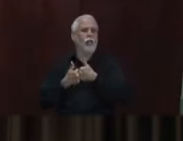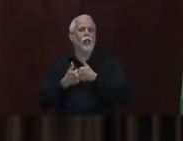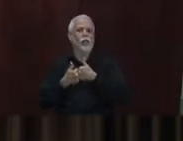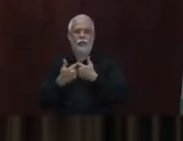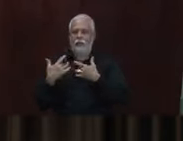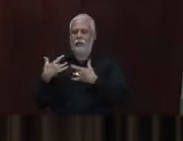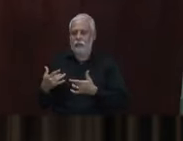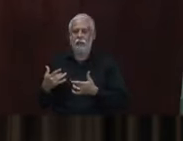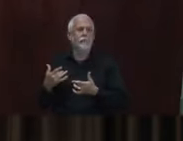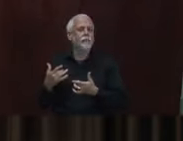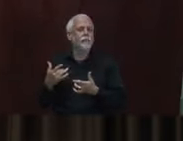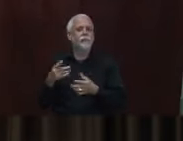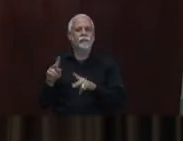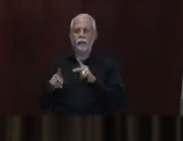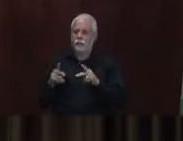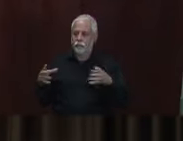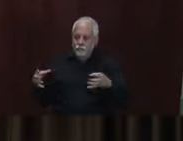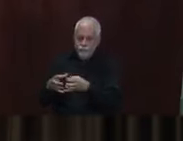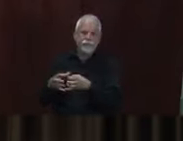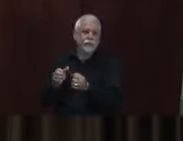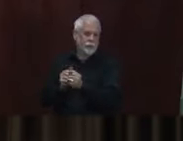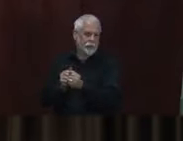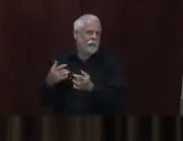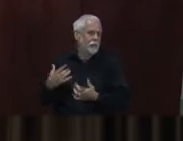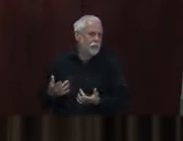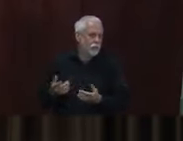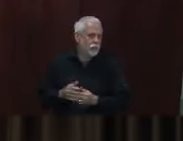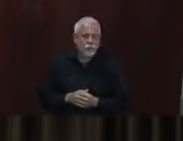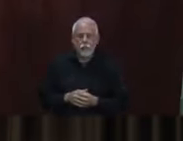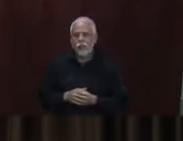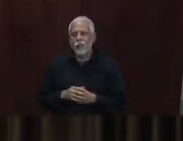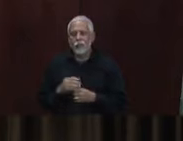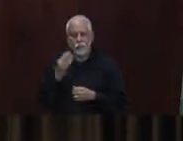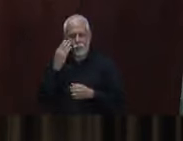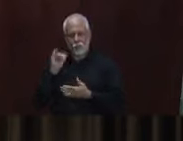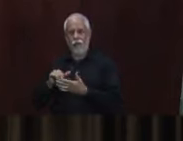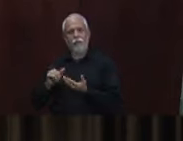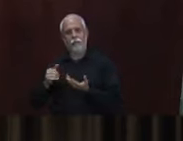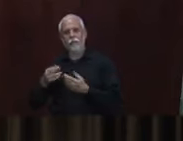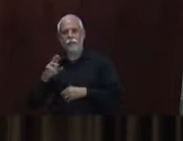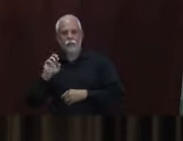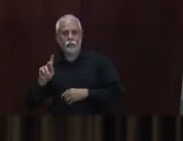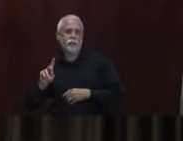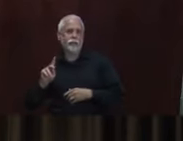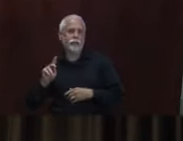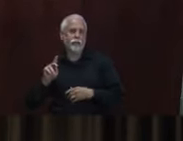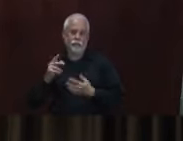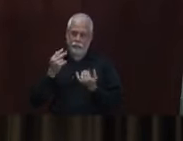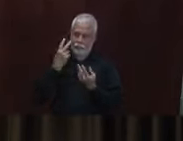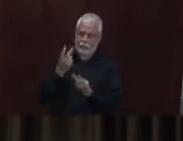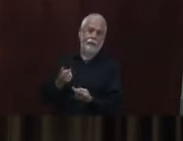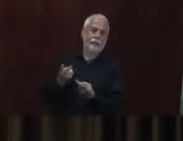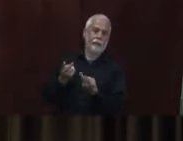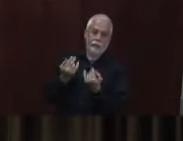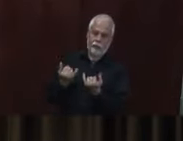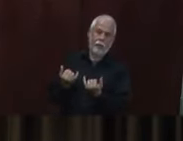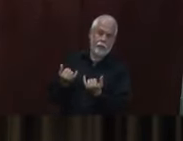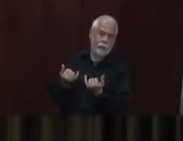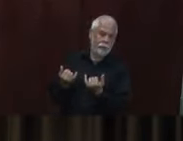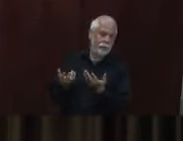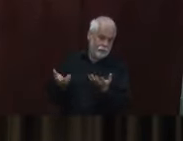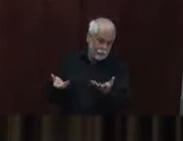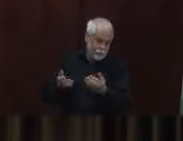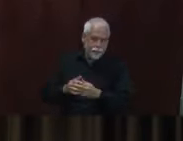those are traditionally times when people want to get together. And I think that we're seeing that most certainly